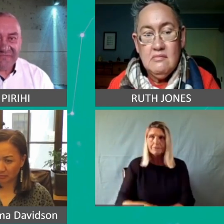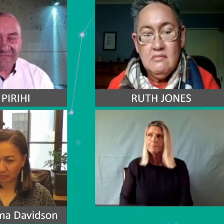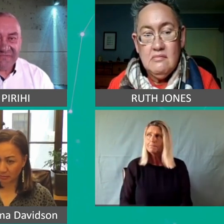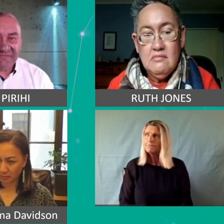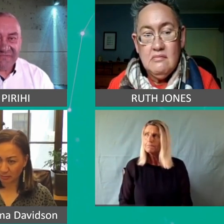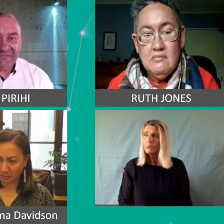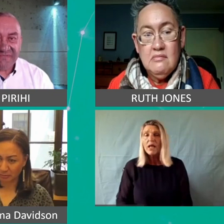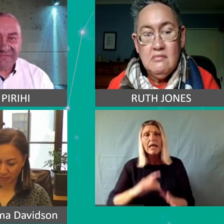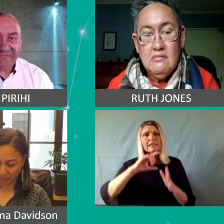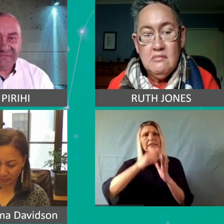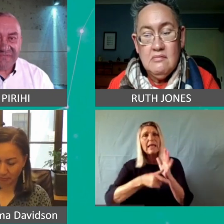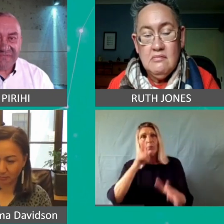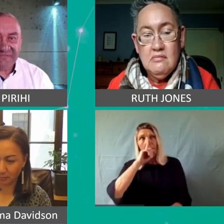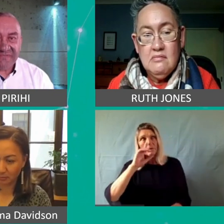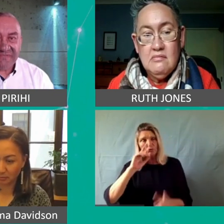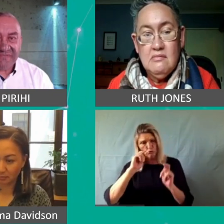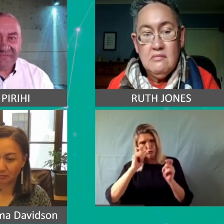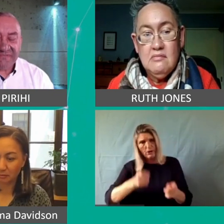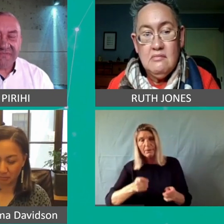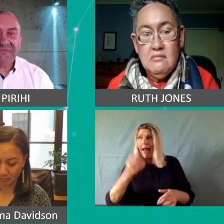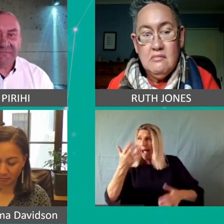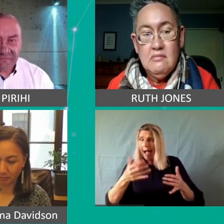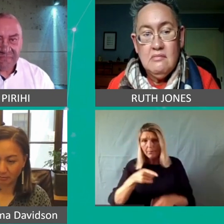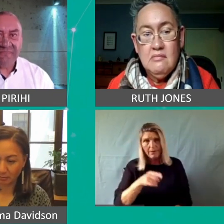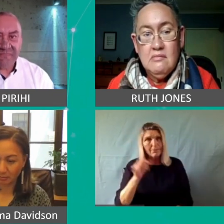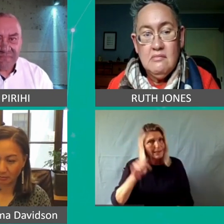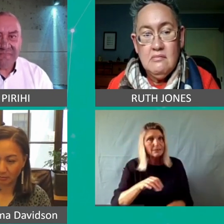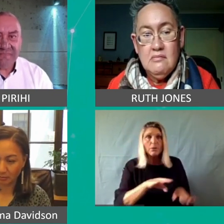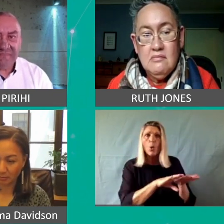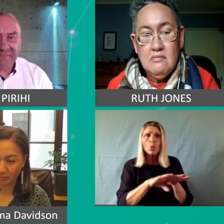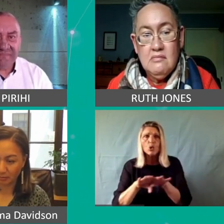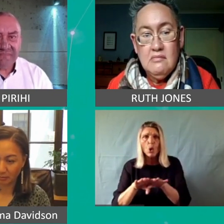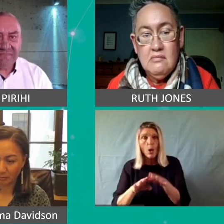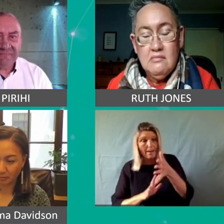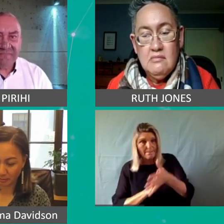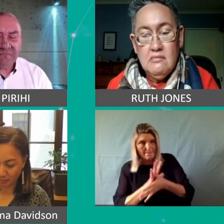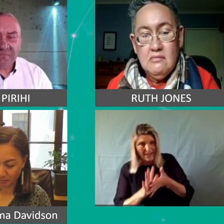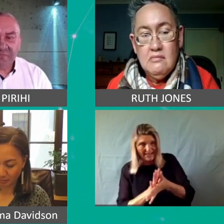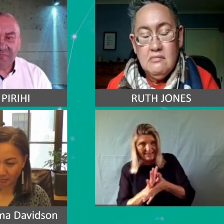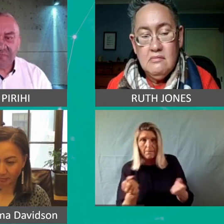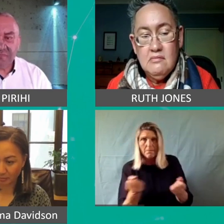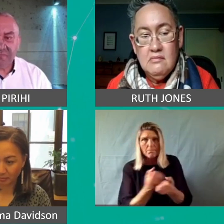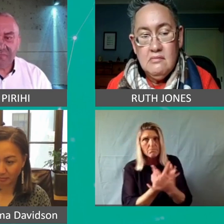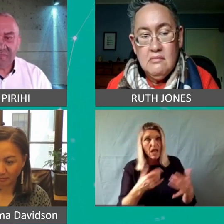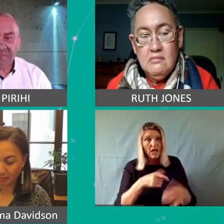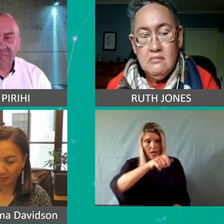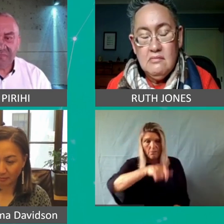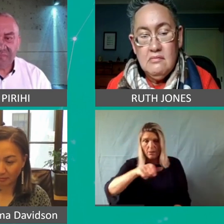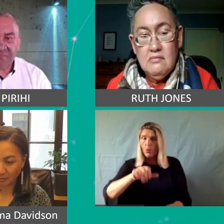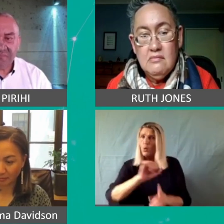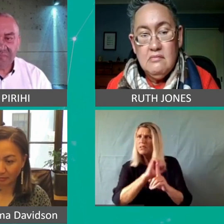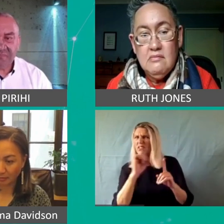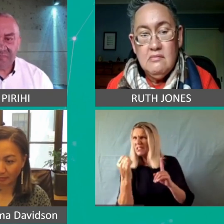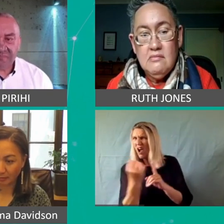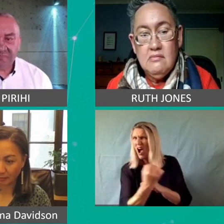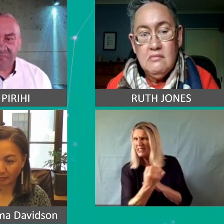disabled people have been treated has harmed them, but also meant that many people in society